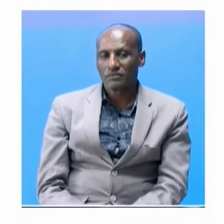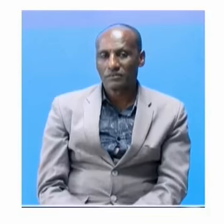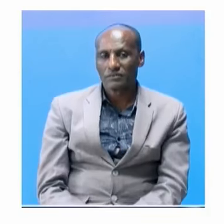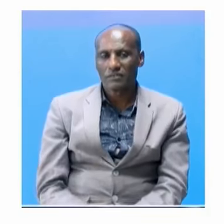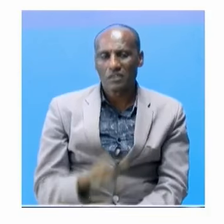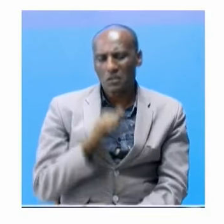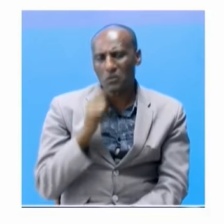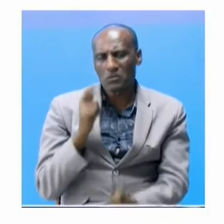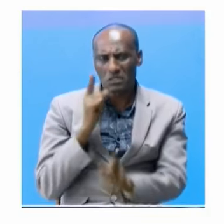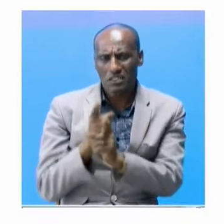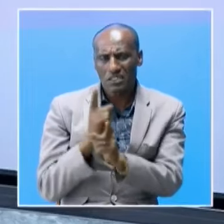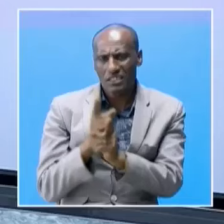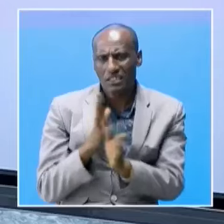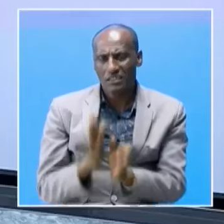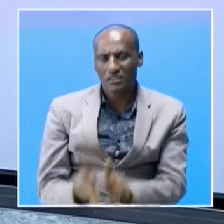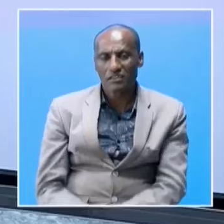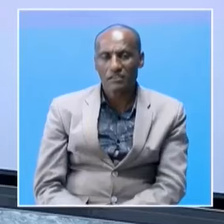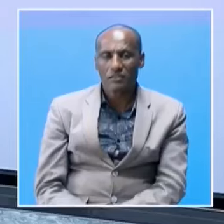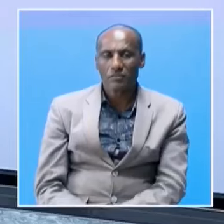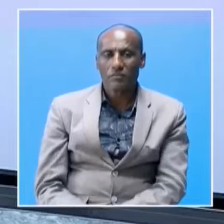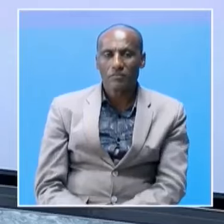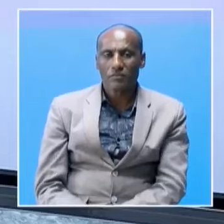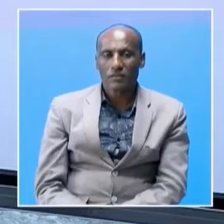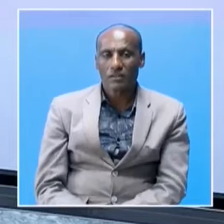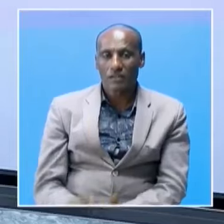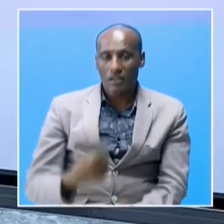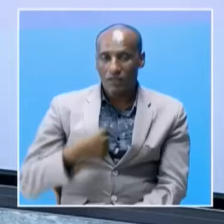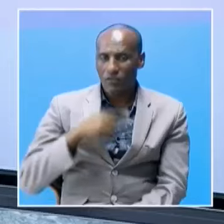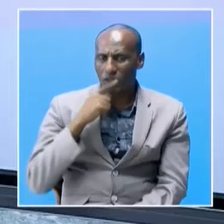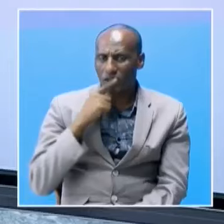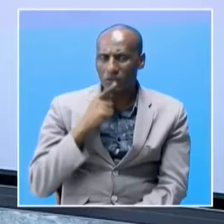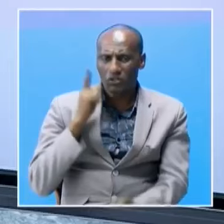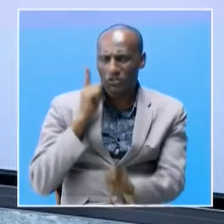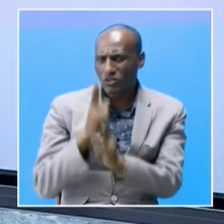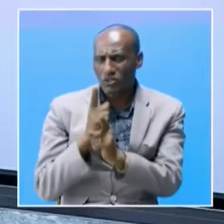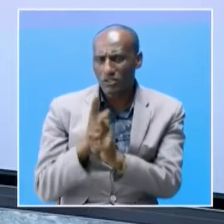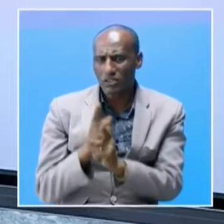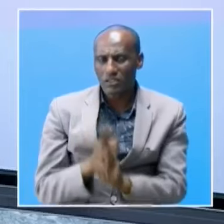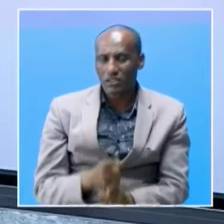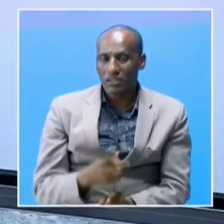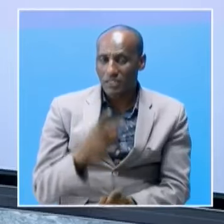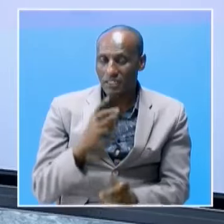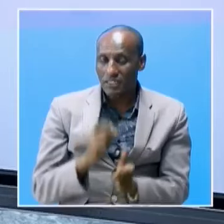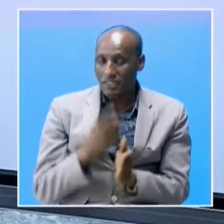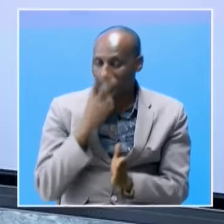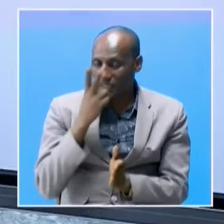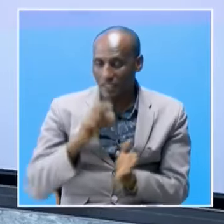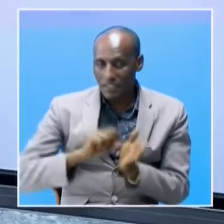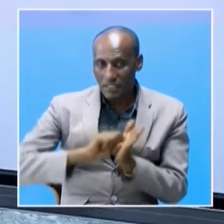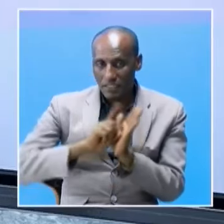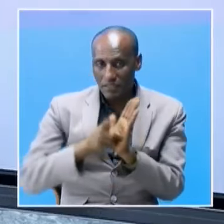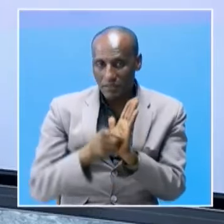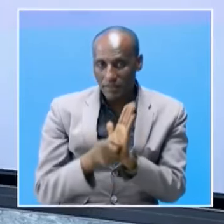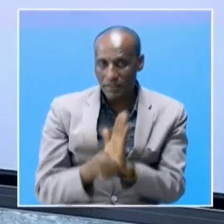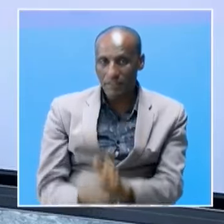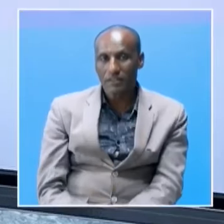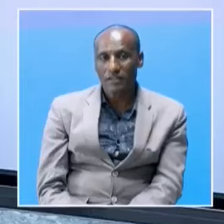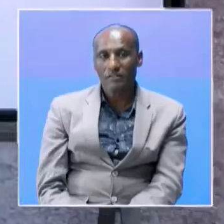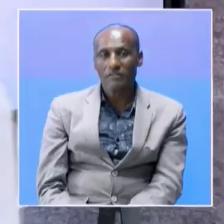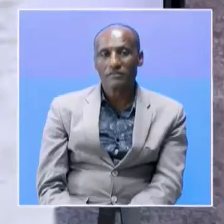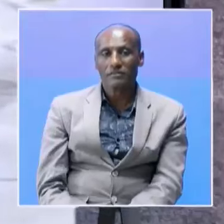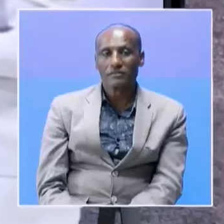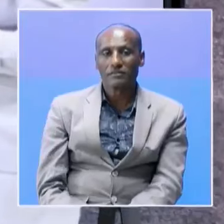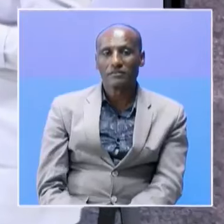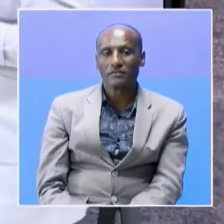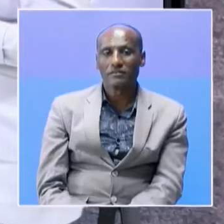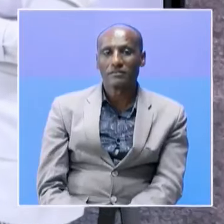certain. Or if you are not sure. Let us see this example. What did the student say?